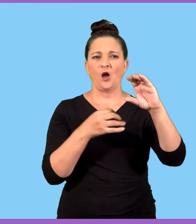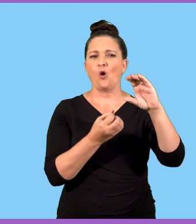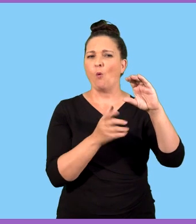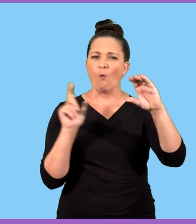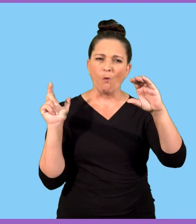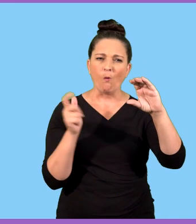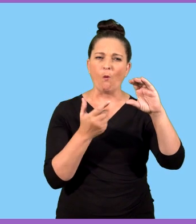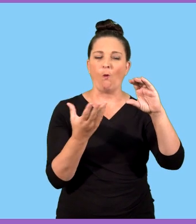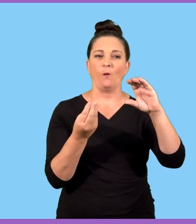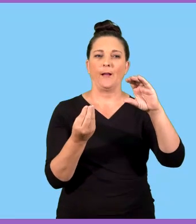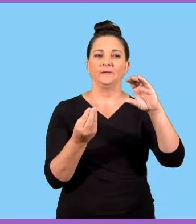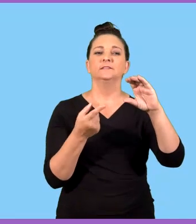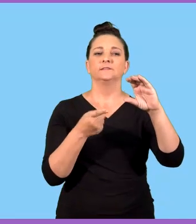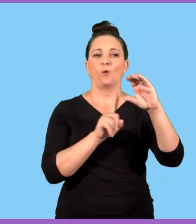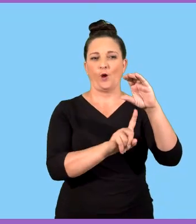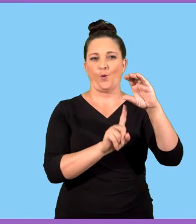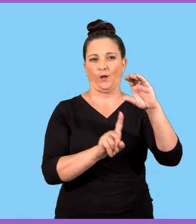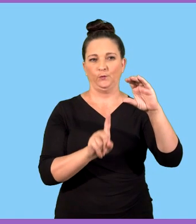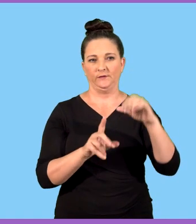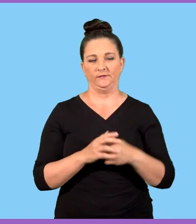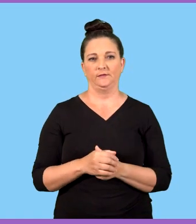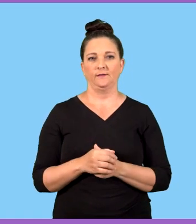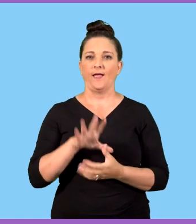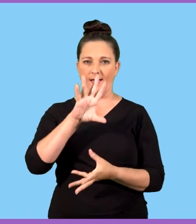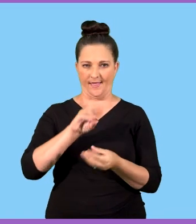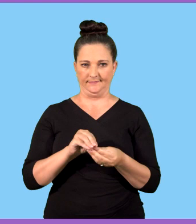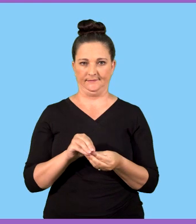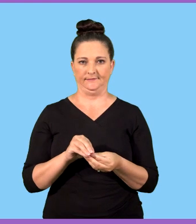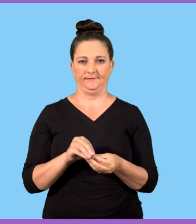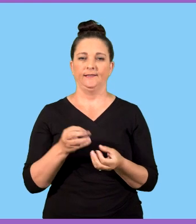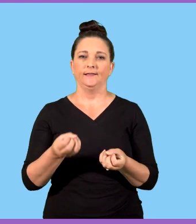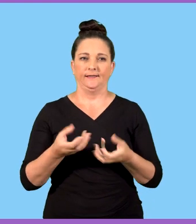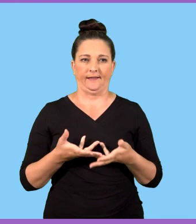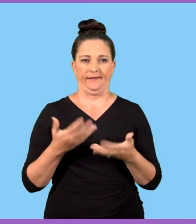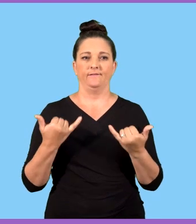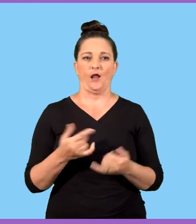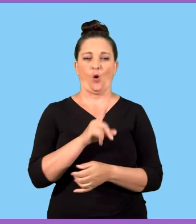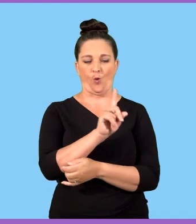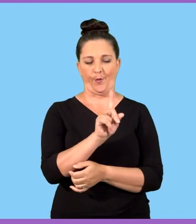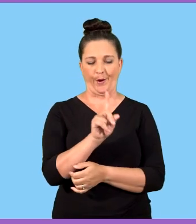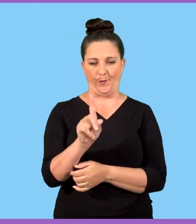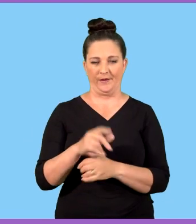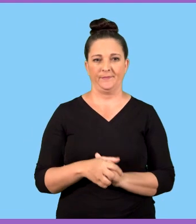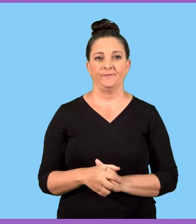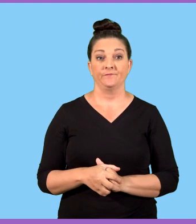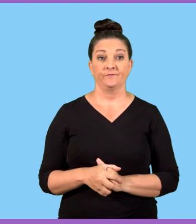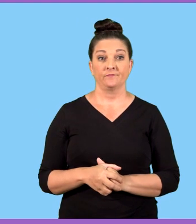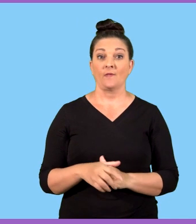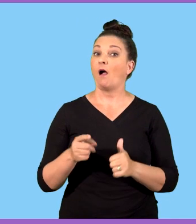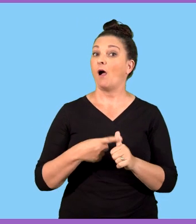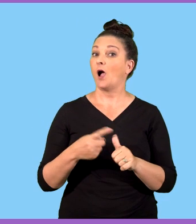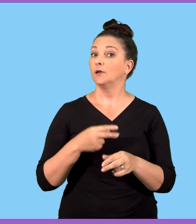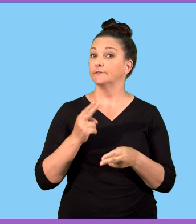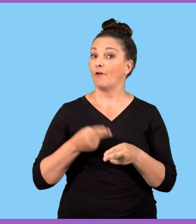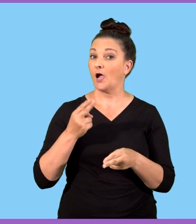these numbers. All right, add up all of those numbers, and that should give me the 111. My final